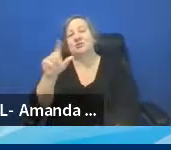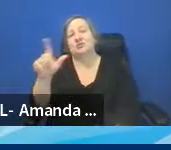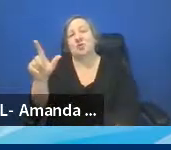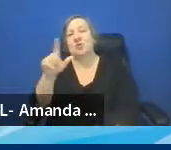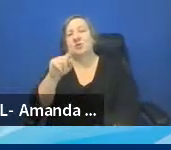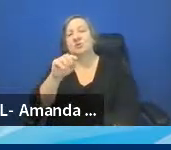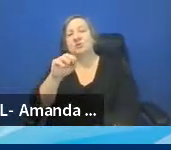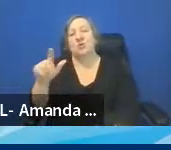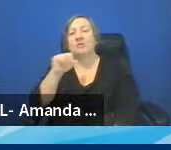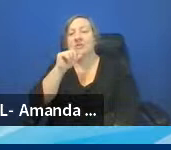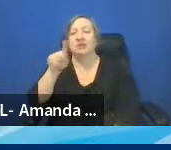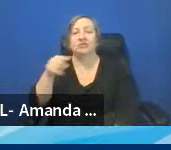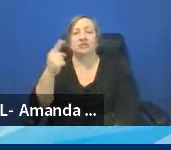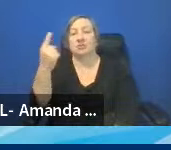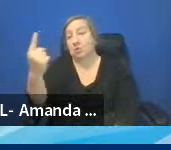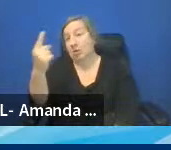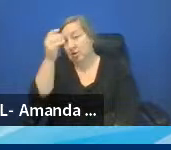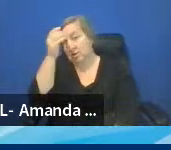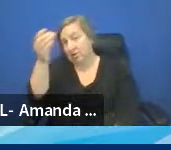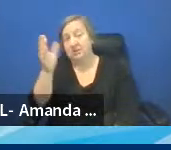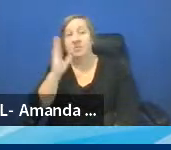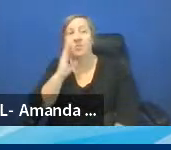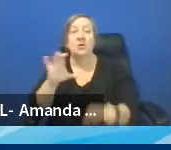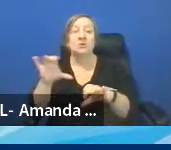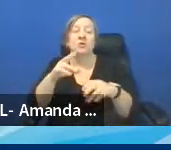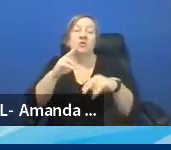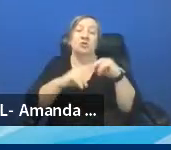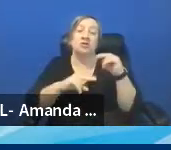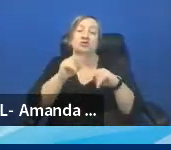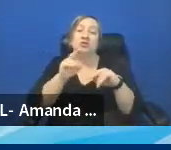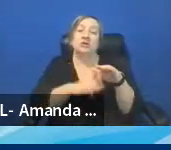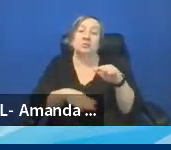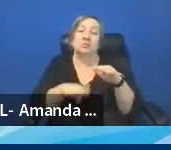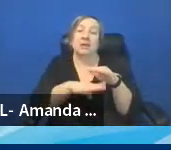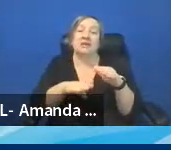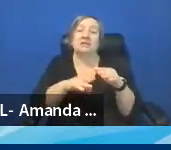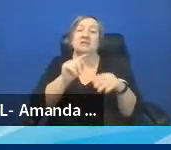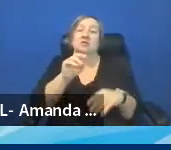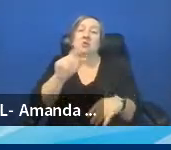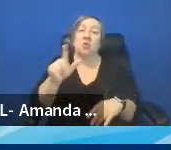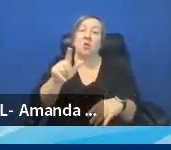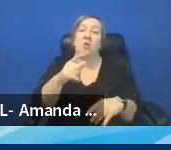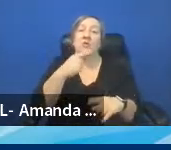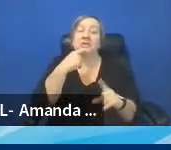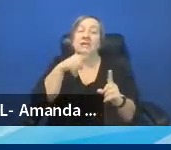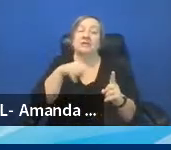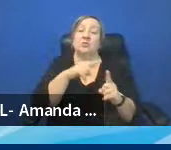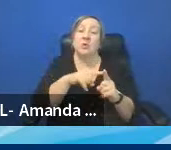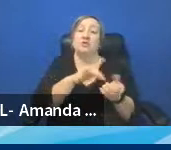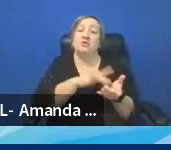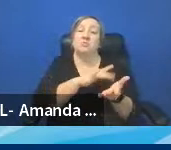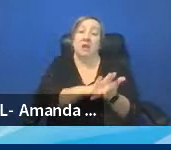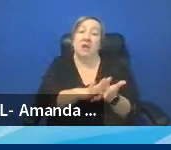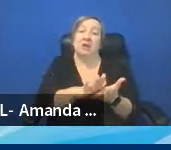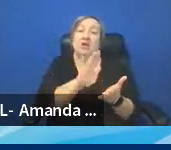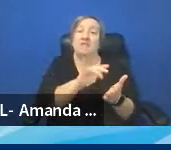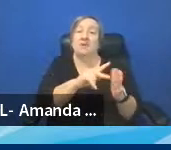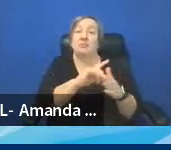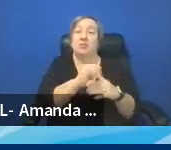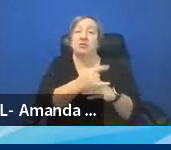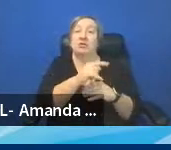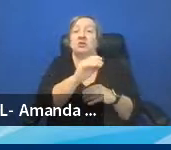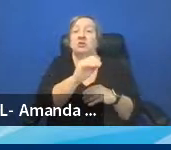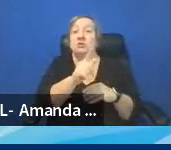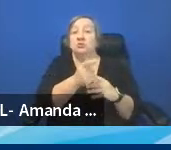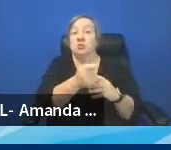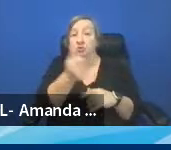one concept. So are we going to do construction-based tolling, which says that when you've paid the project off, the tolls go